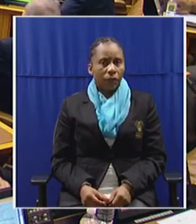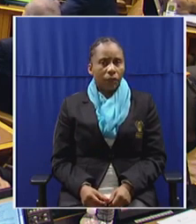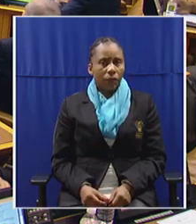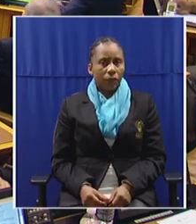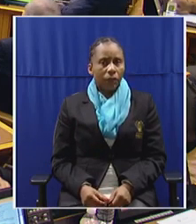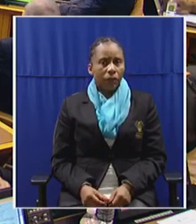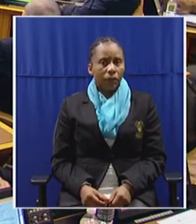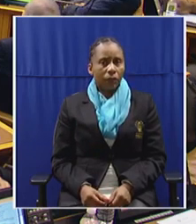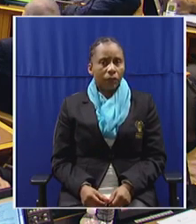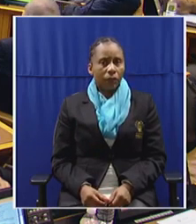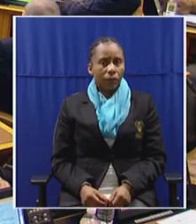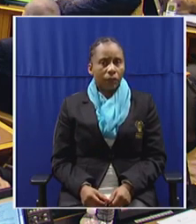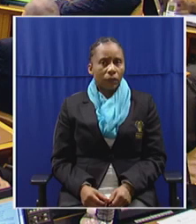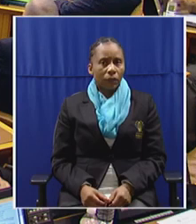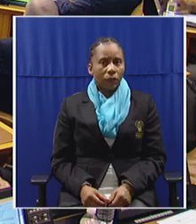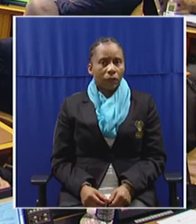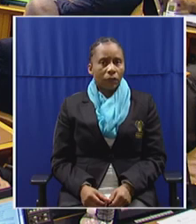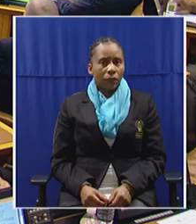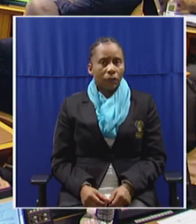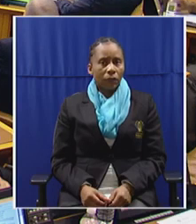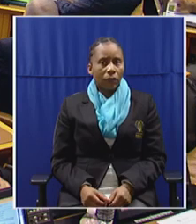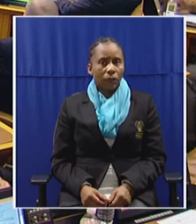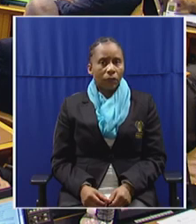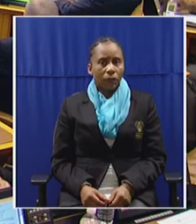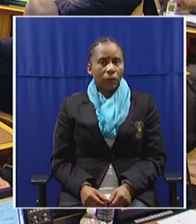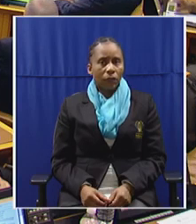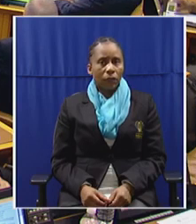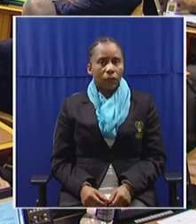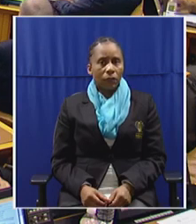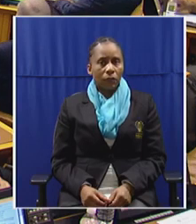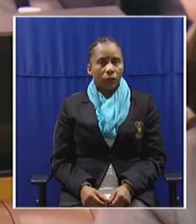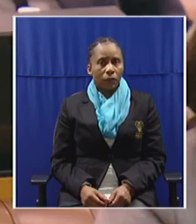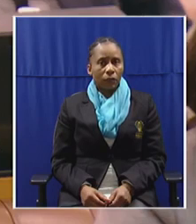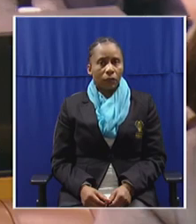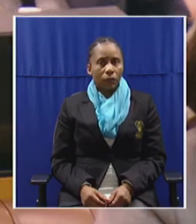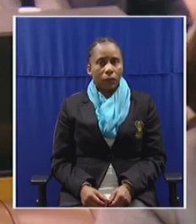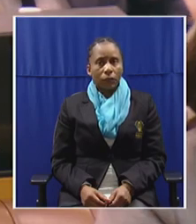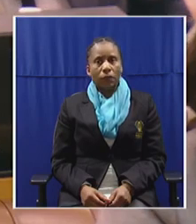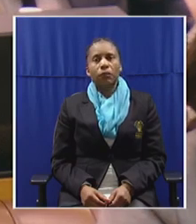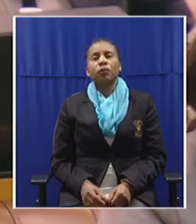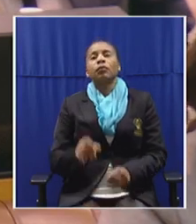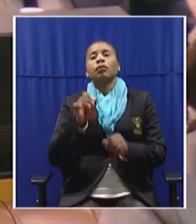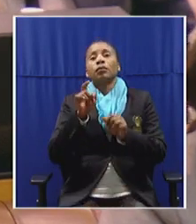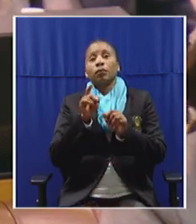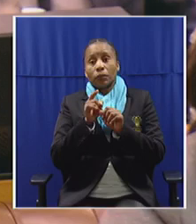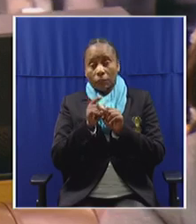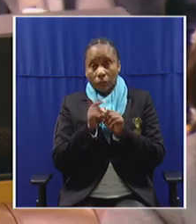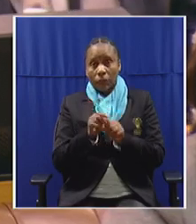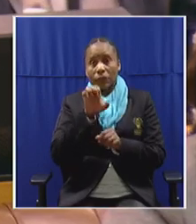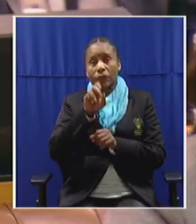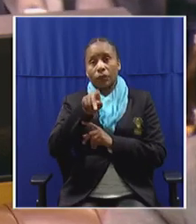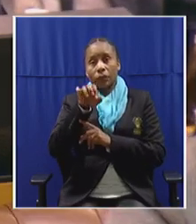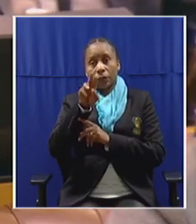the EPWP is nothing more than a social security program. Nowhere is this more evident than in the fact that